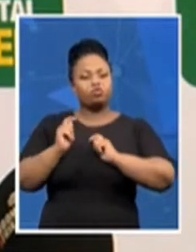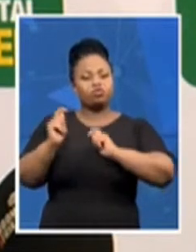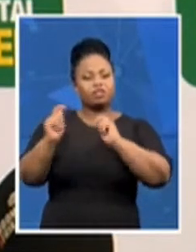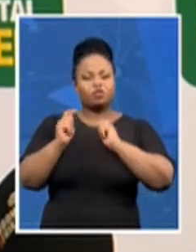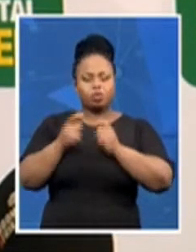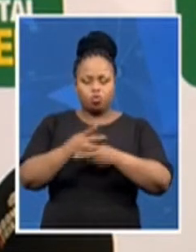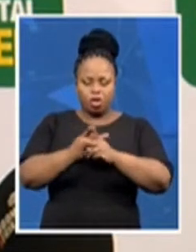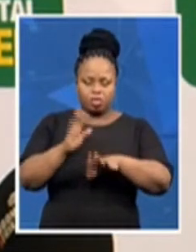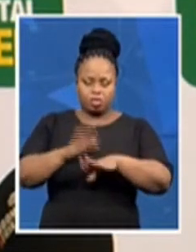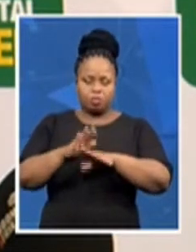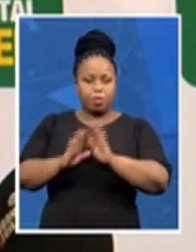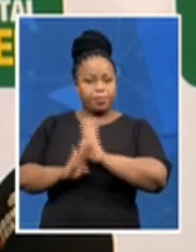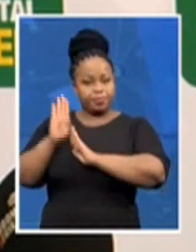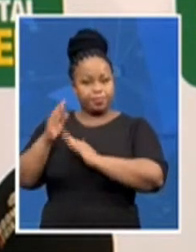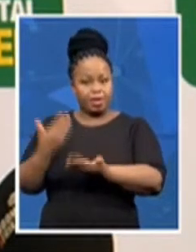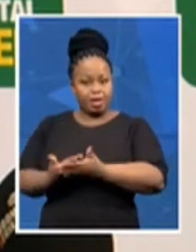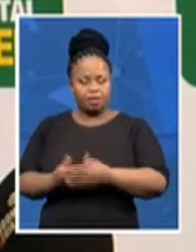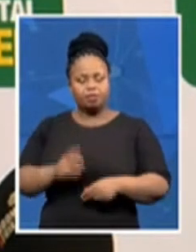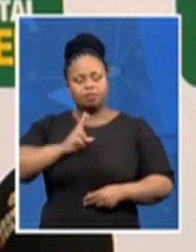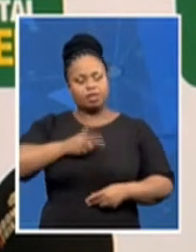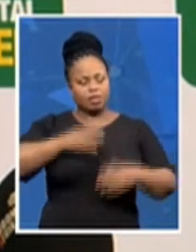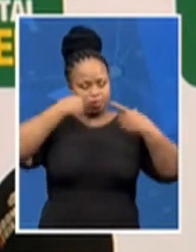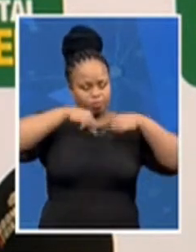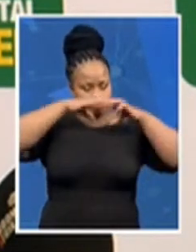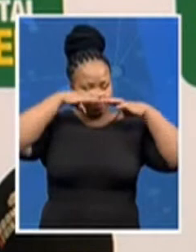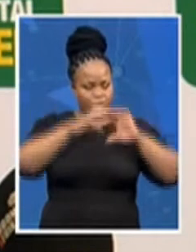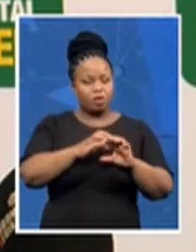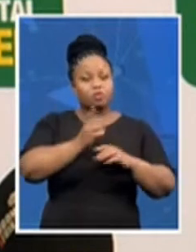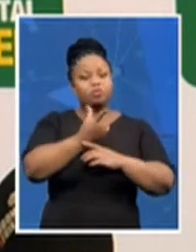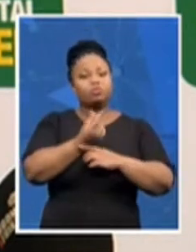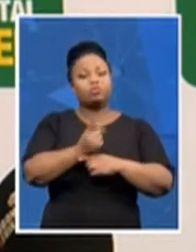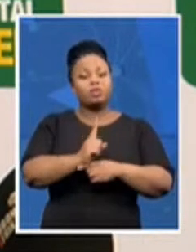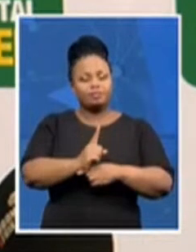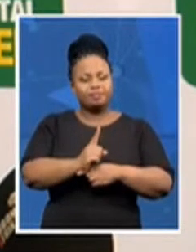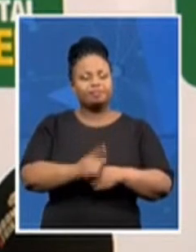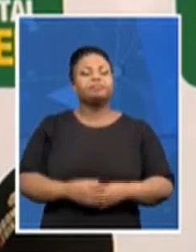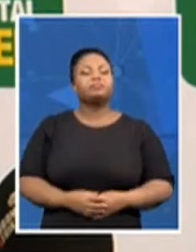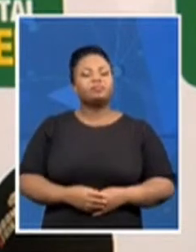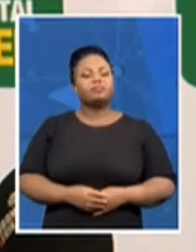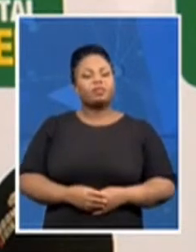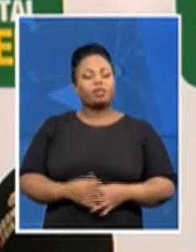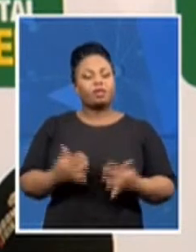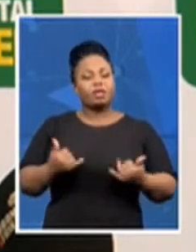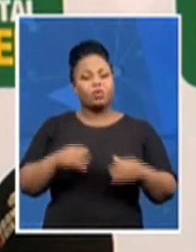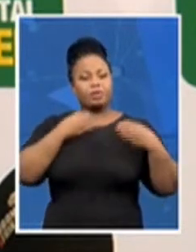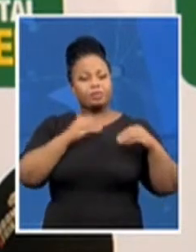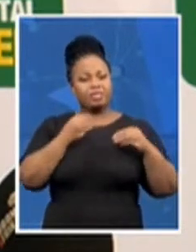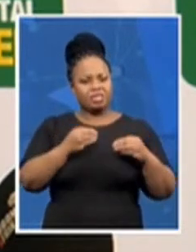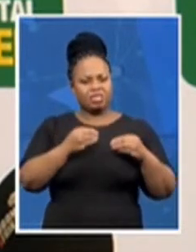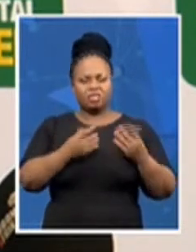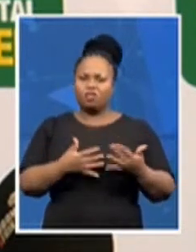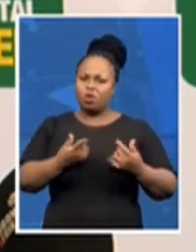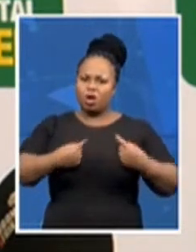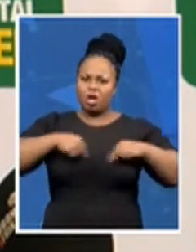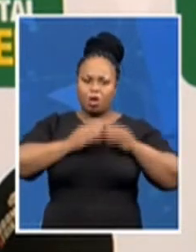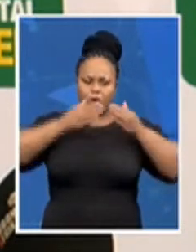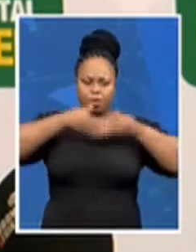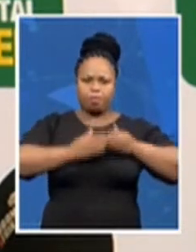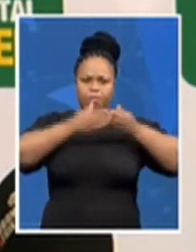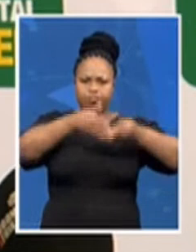We are also focusing on ensuring that the commercial viability of our ports, roads and rail